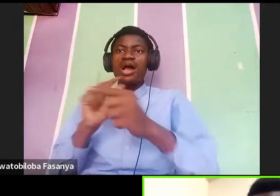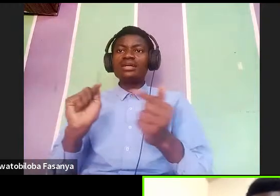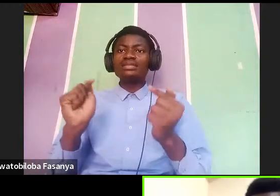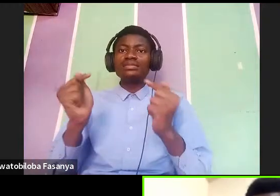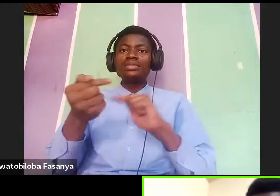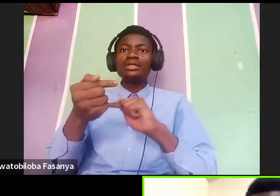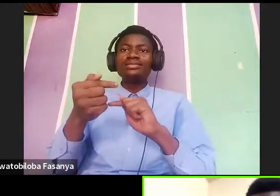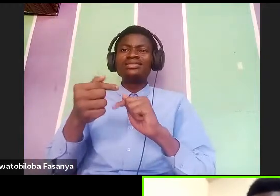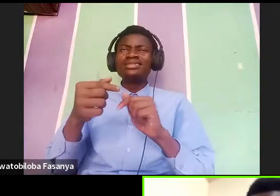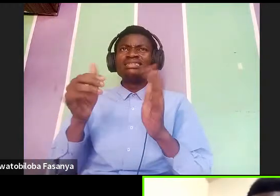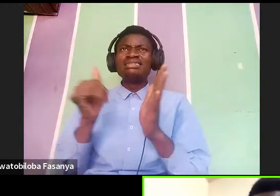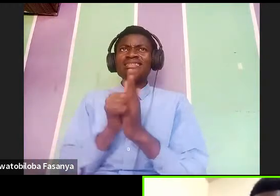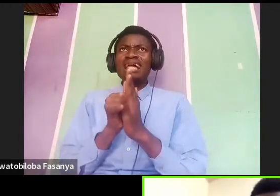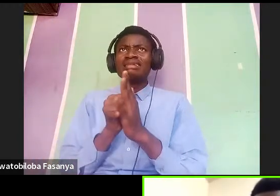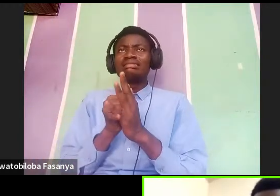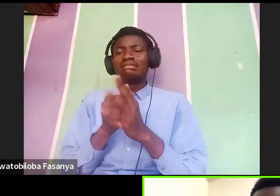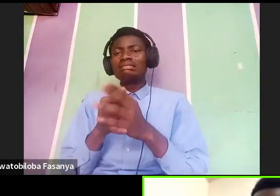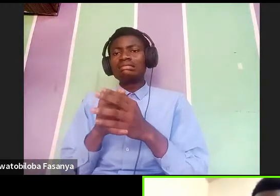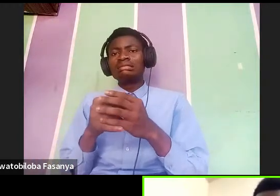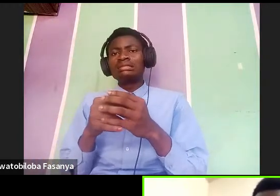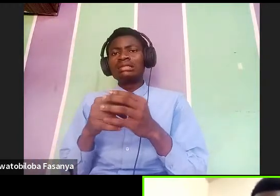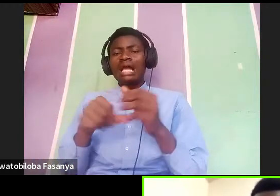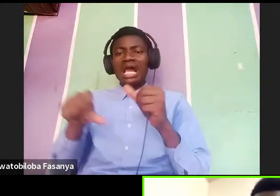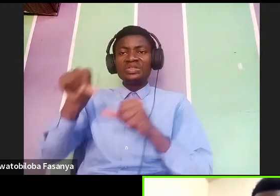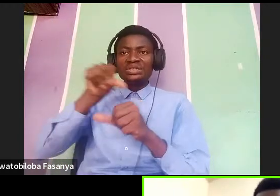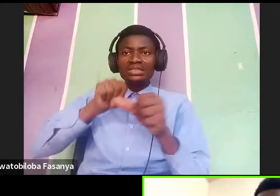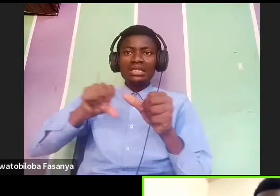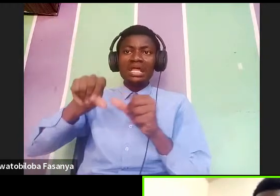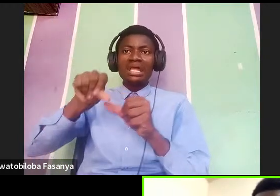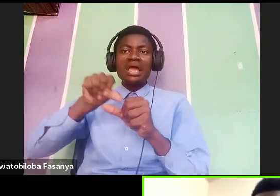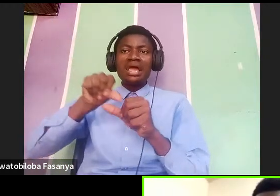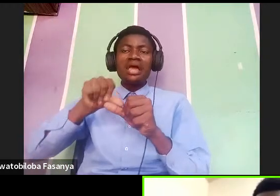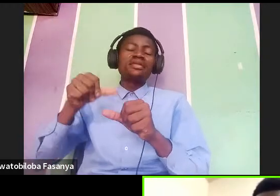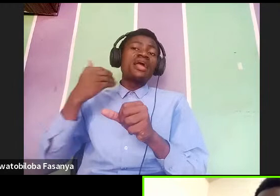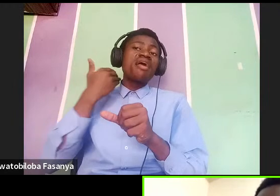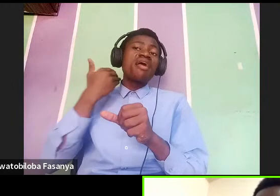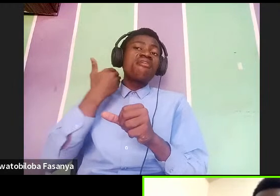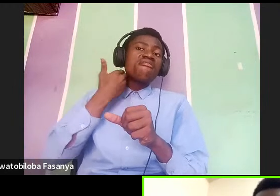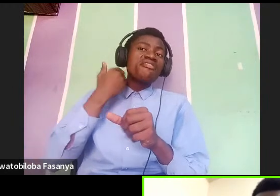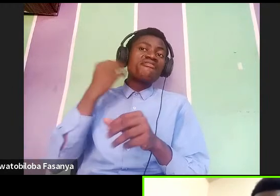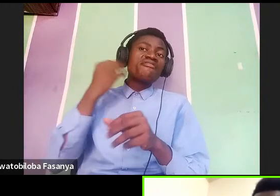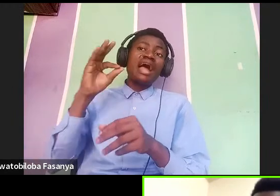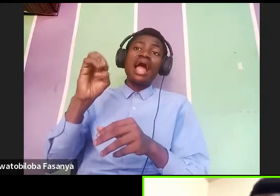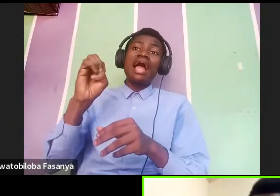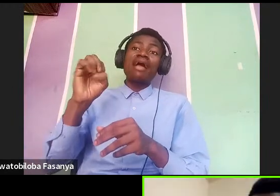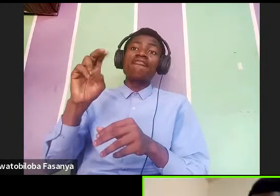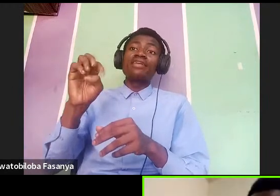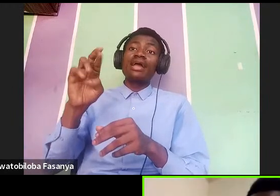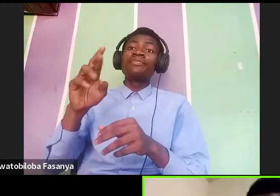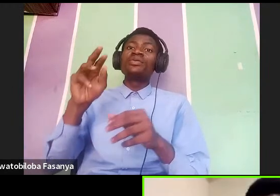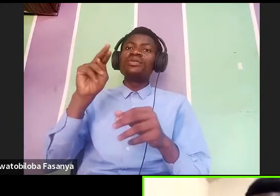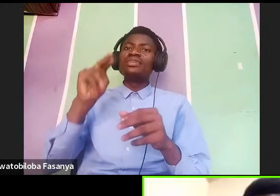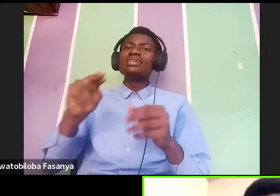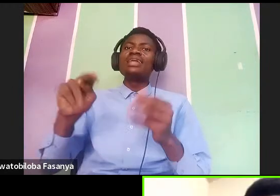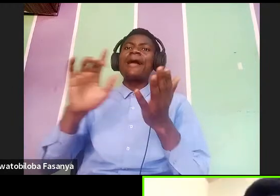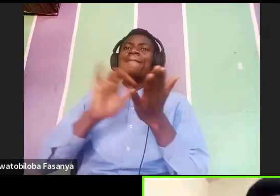associated symptoms like fever, feeling unwell, then, a medical personnel needs to have a look at that area to rule out an